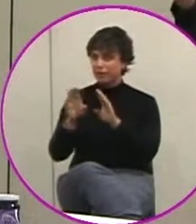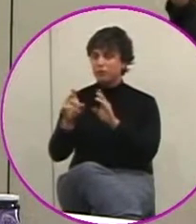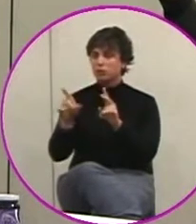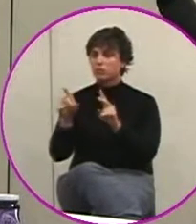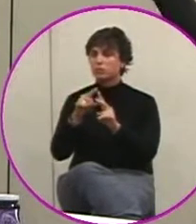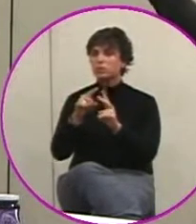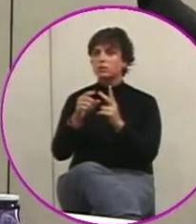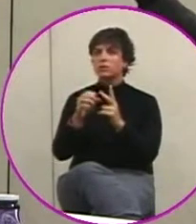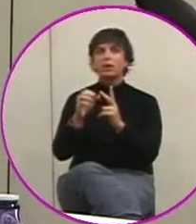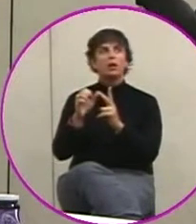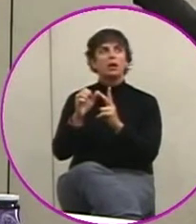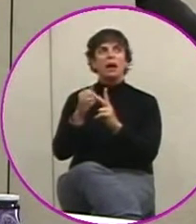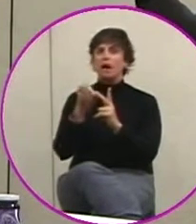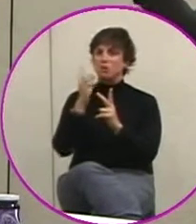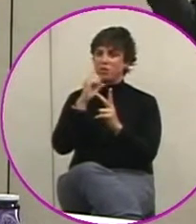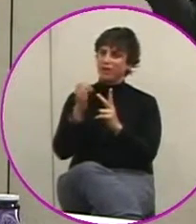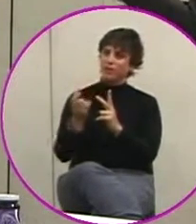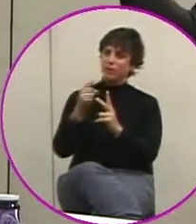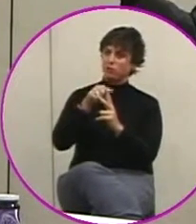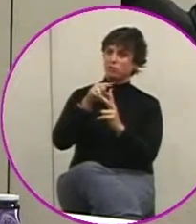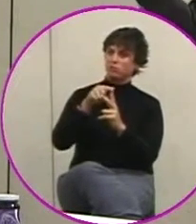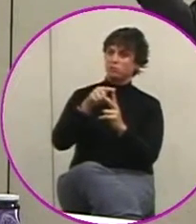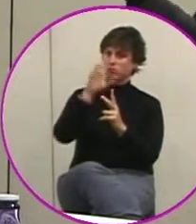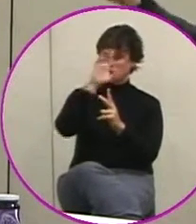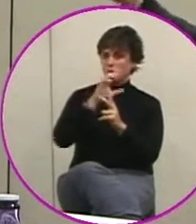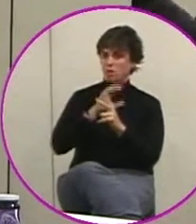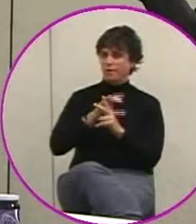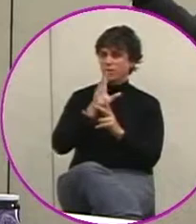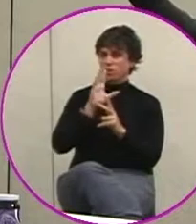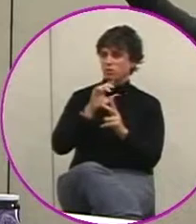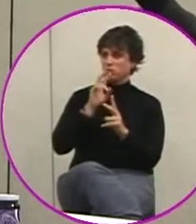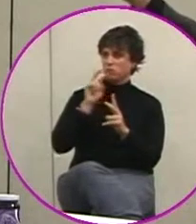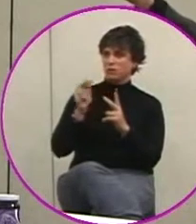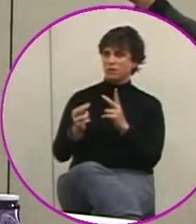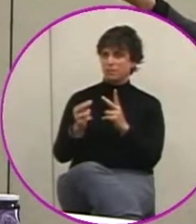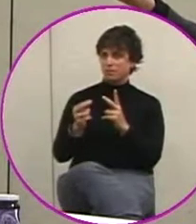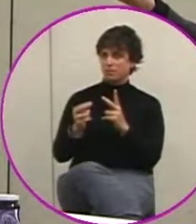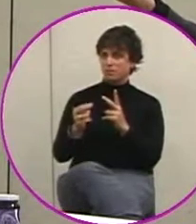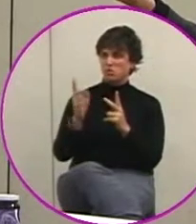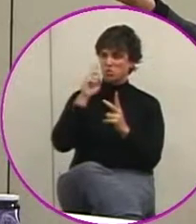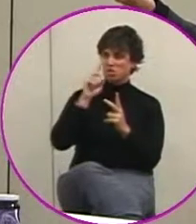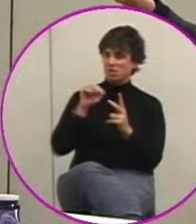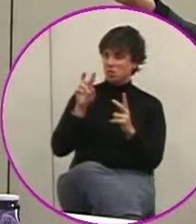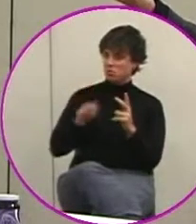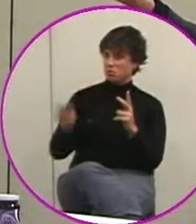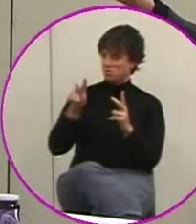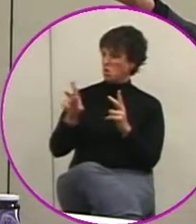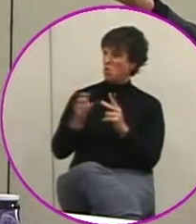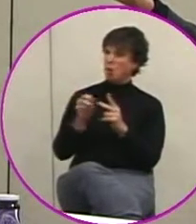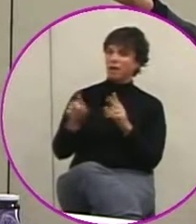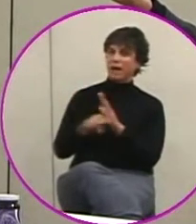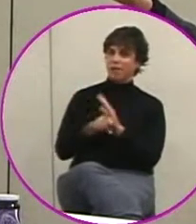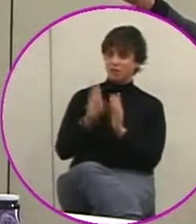how do you think their partner, their husband or wife, will see them? Do you think that they know that they're more negative?